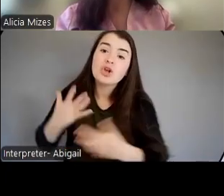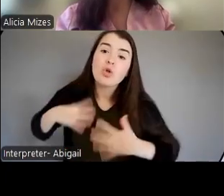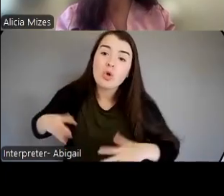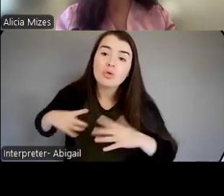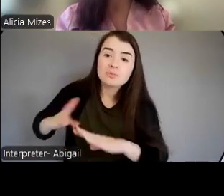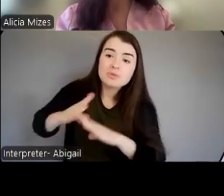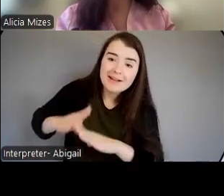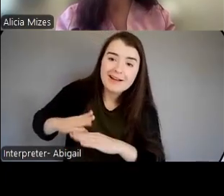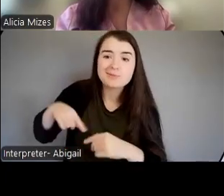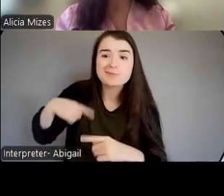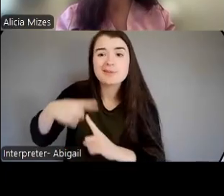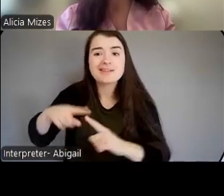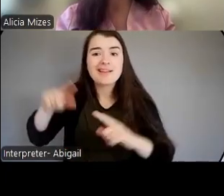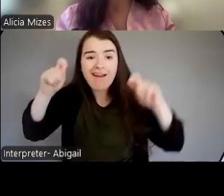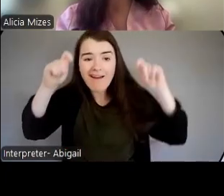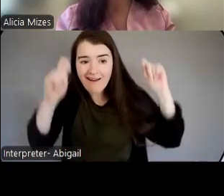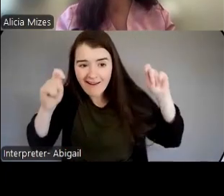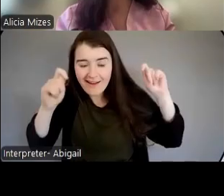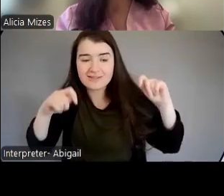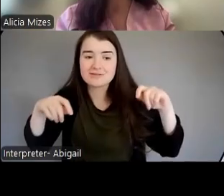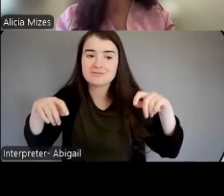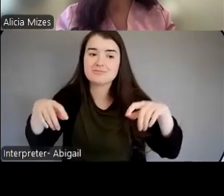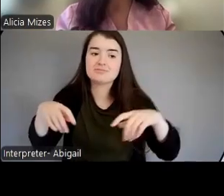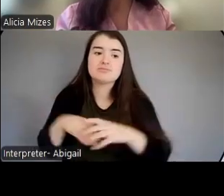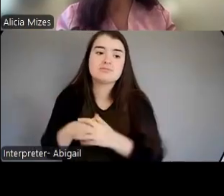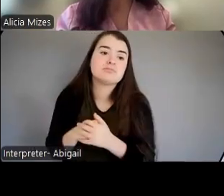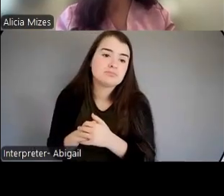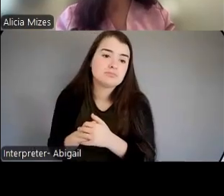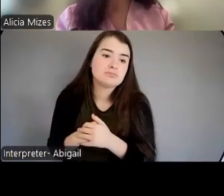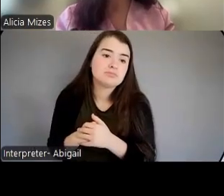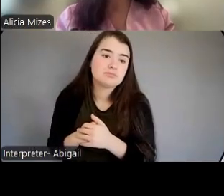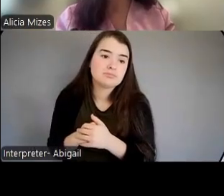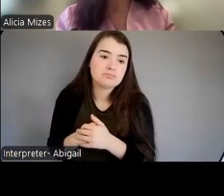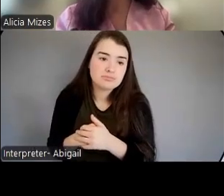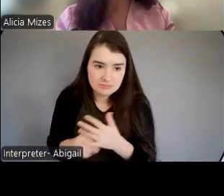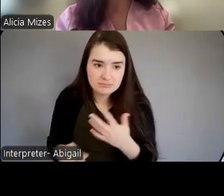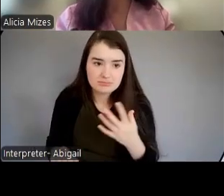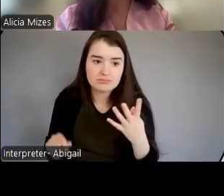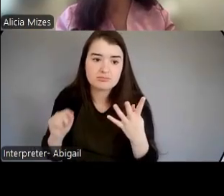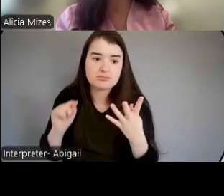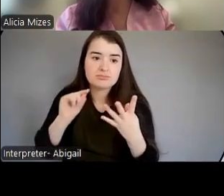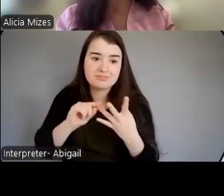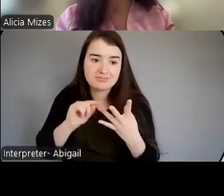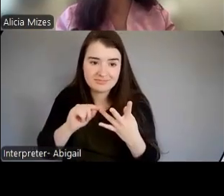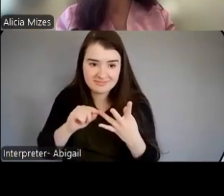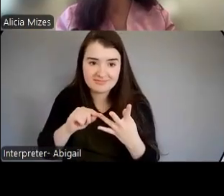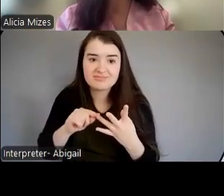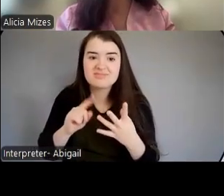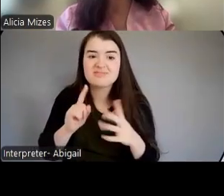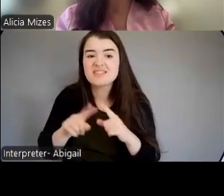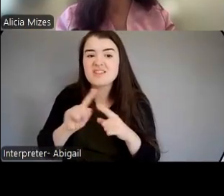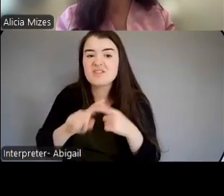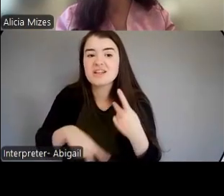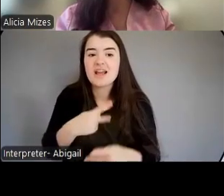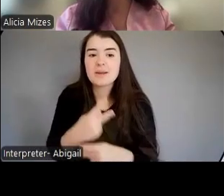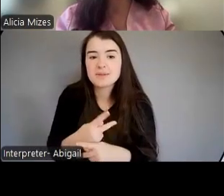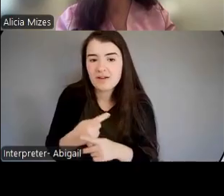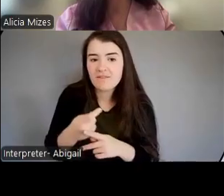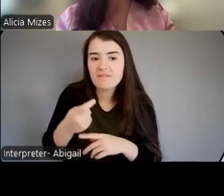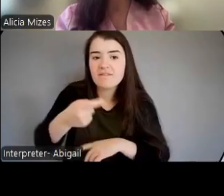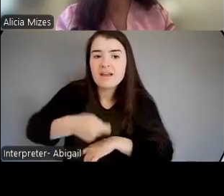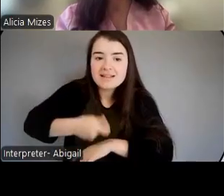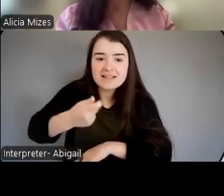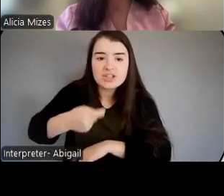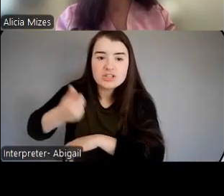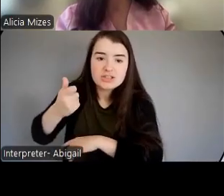for skin cancer include surgical excision with margins, plus or minus lymph node biopsy, the ED&C procedure, cryotherapy,